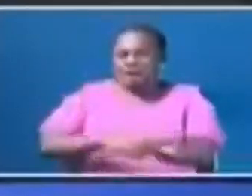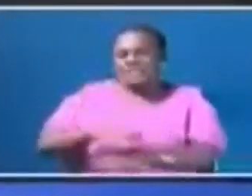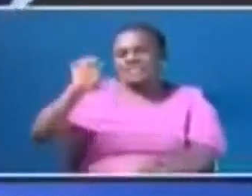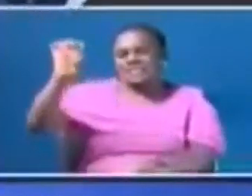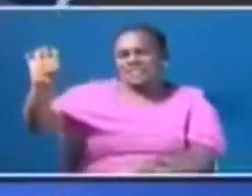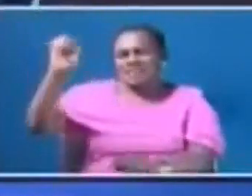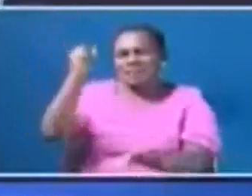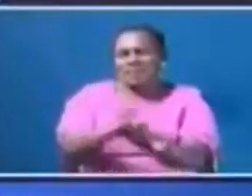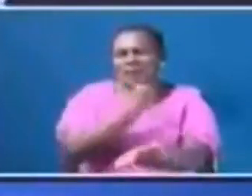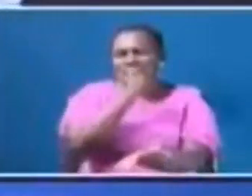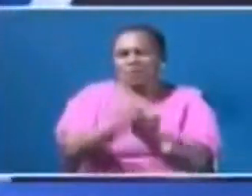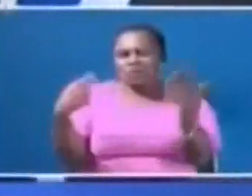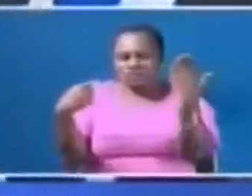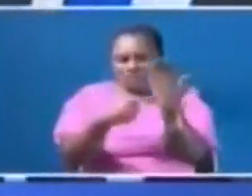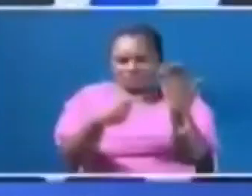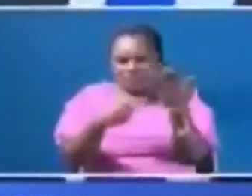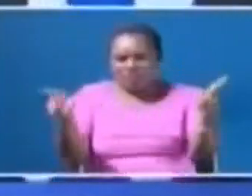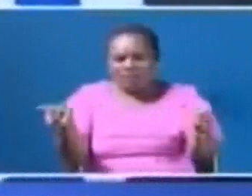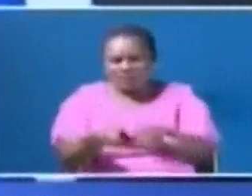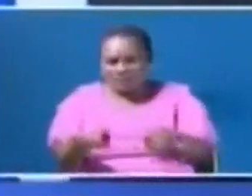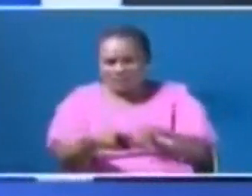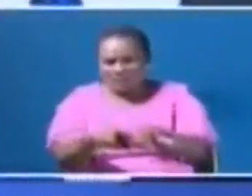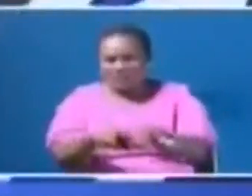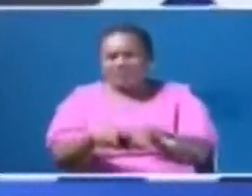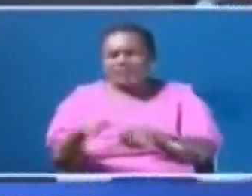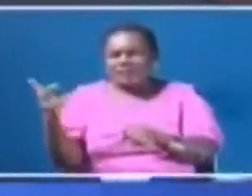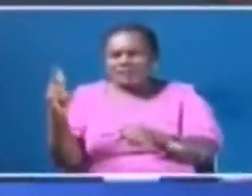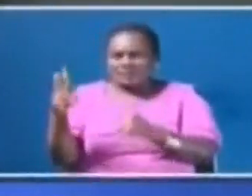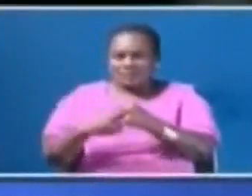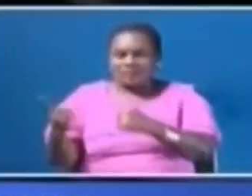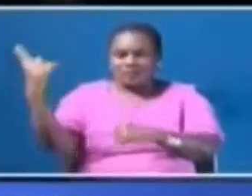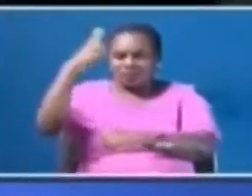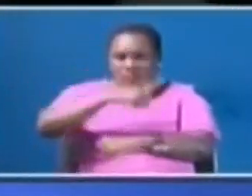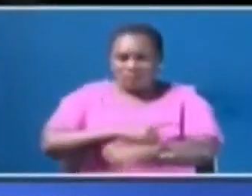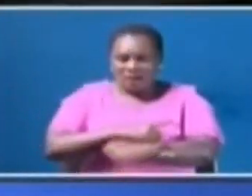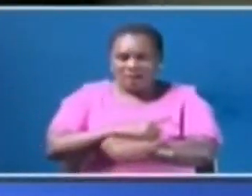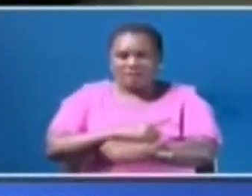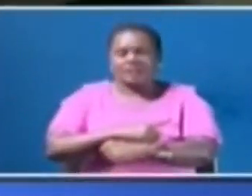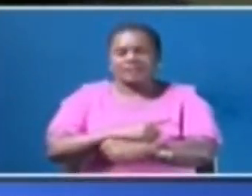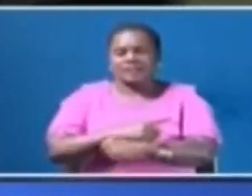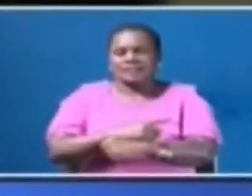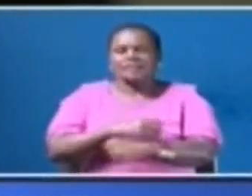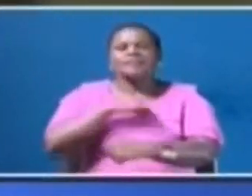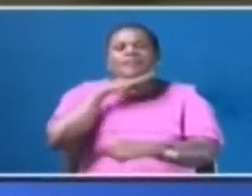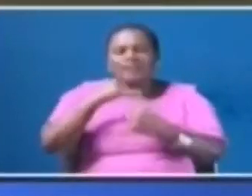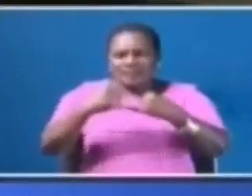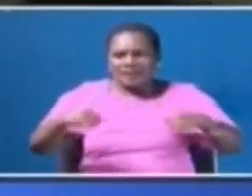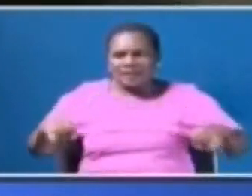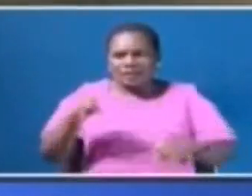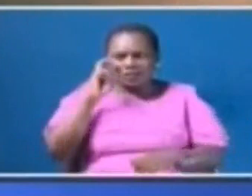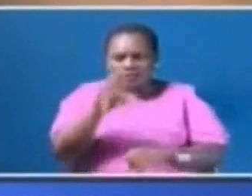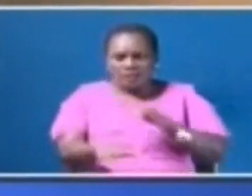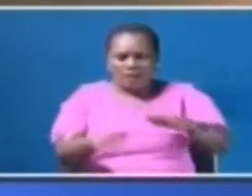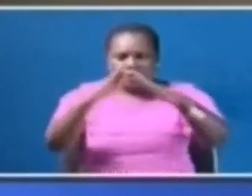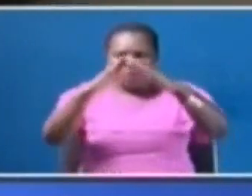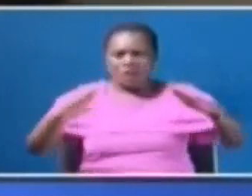new digital passports. And with 71 days to the September 1st deadline, a spot check at Nyayo House here in